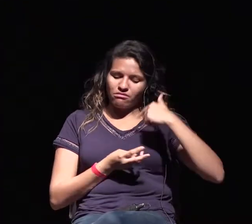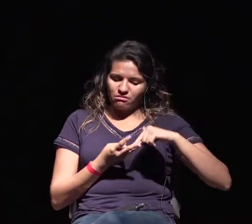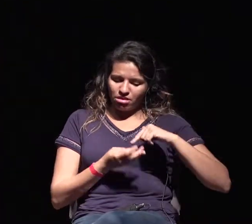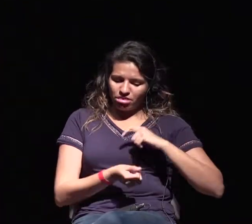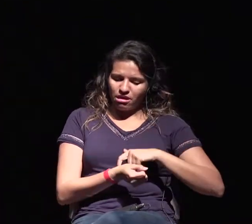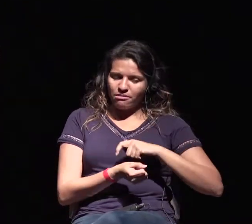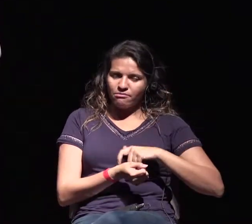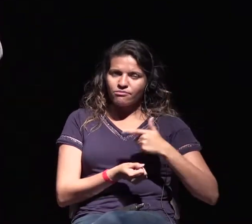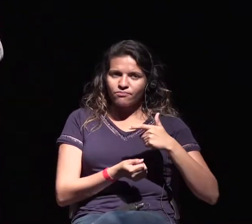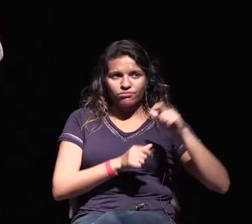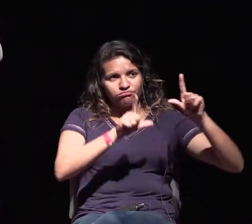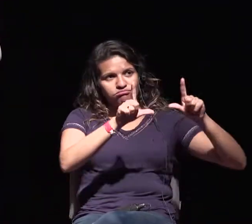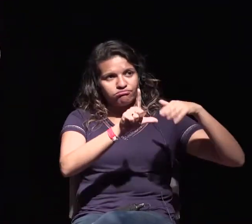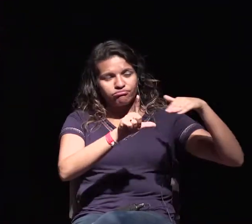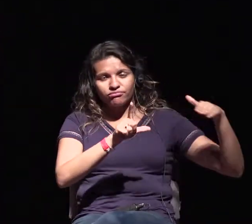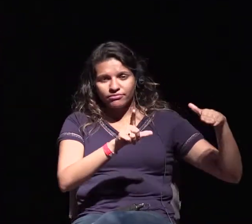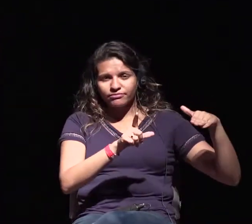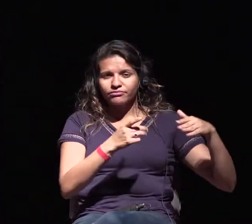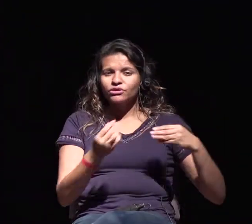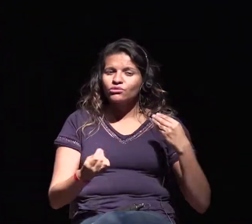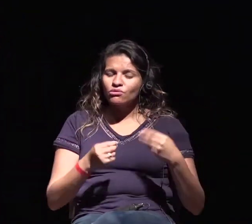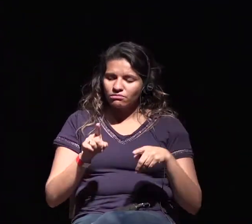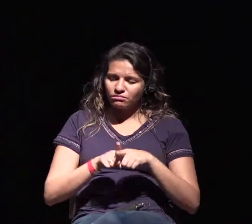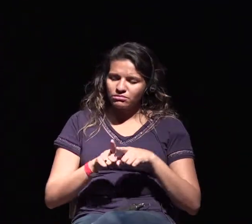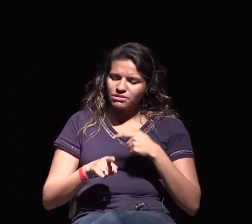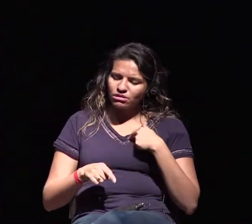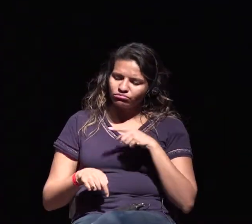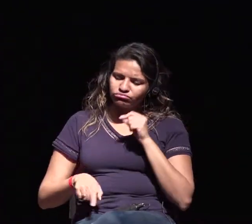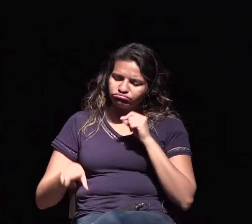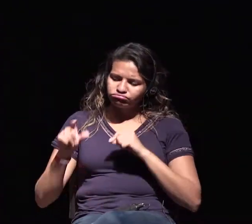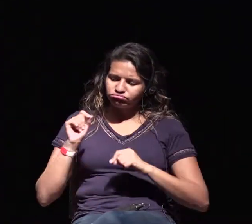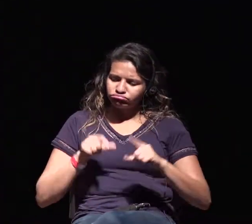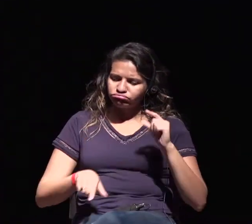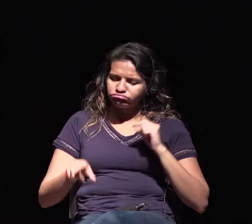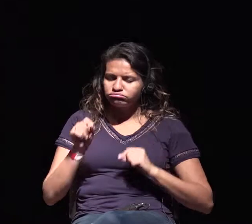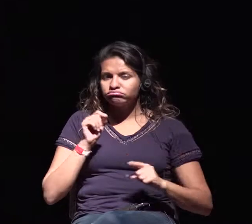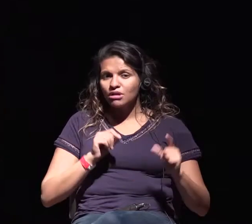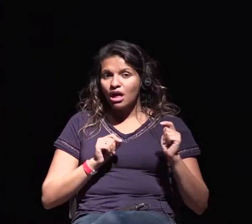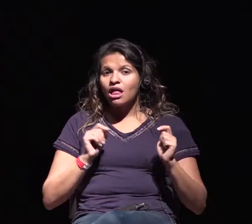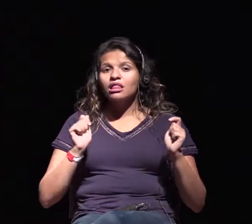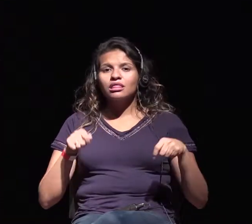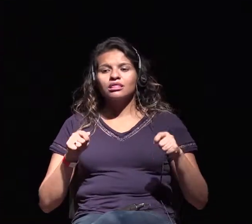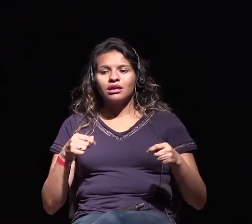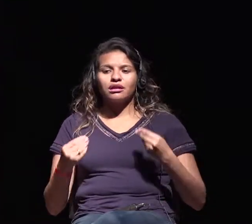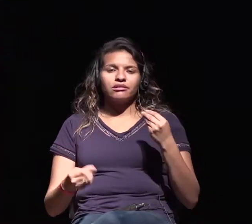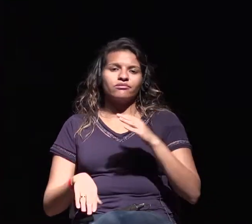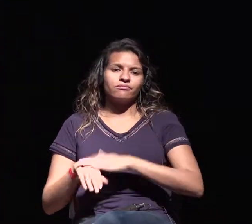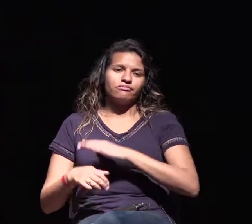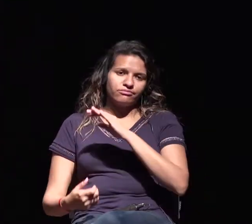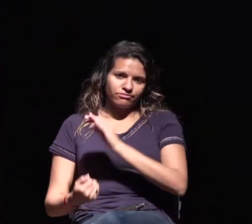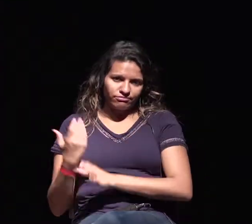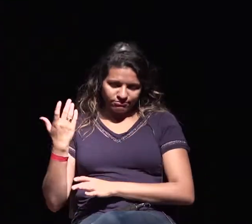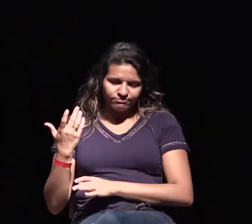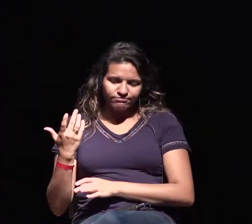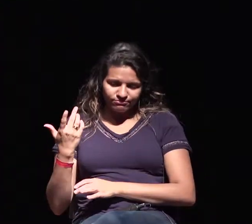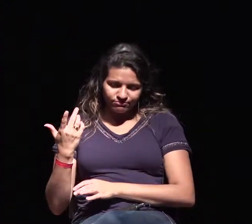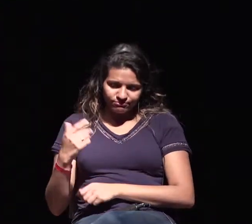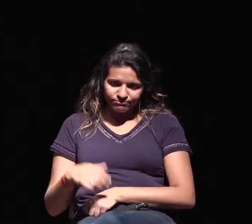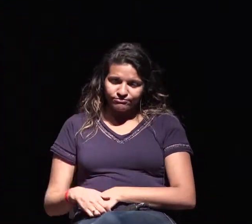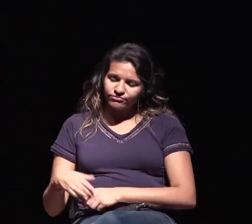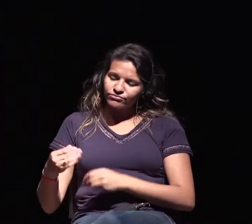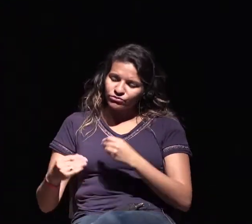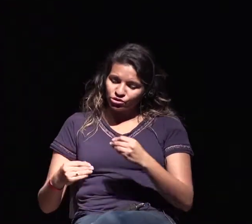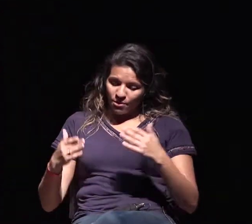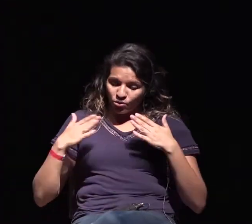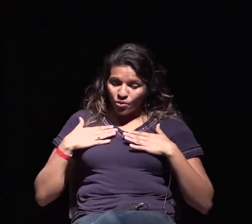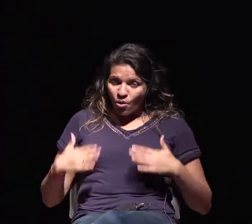exhibition encompasses the score that enables its realization, the body that makes it be, the location it inhabits,